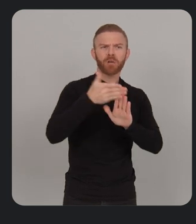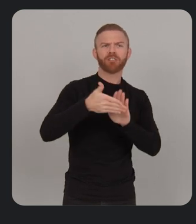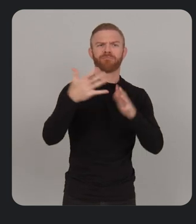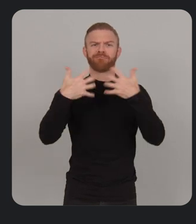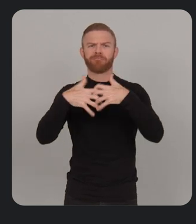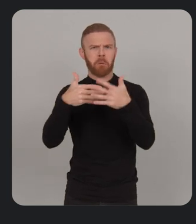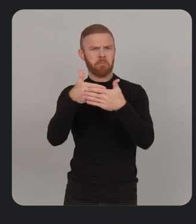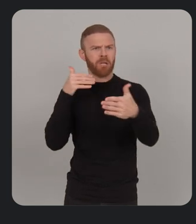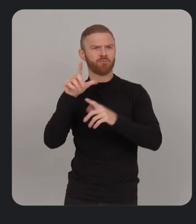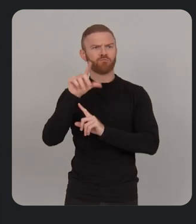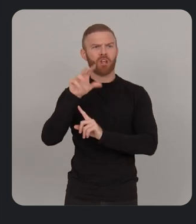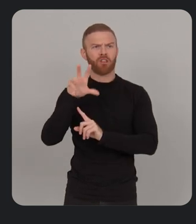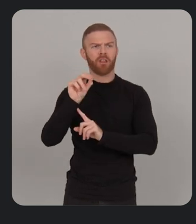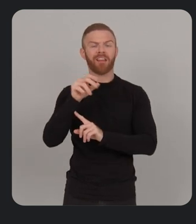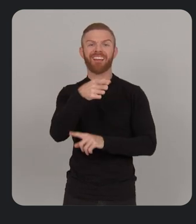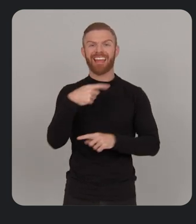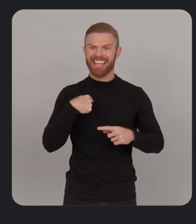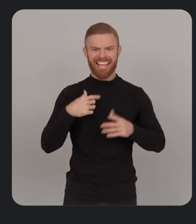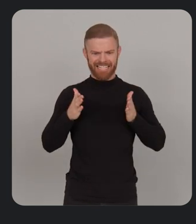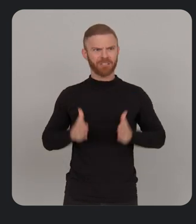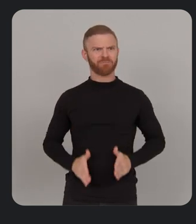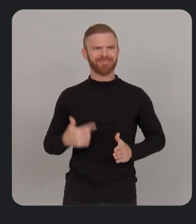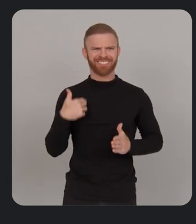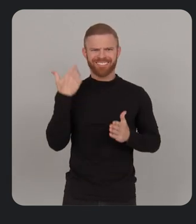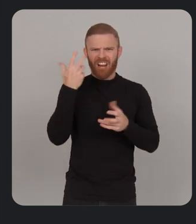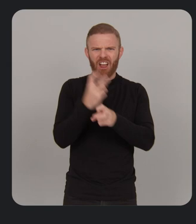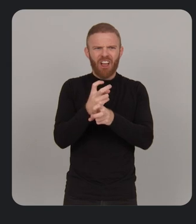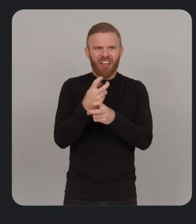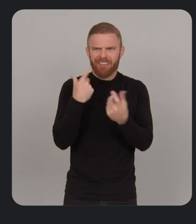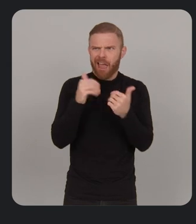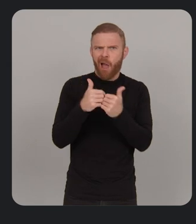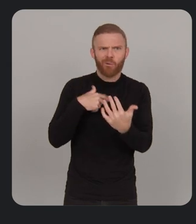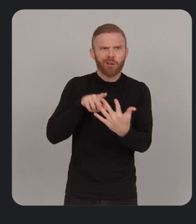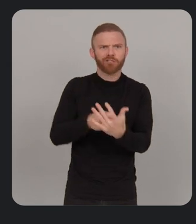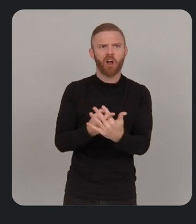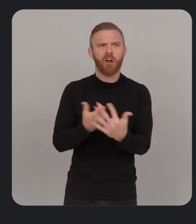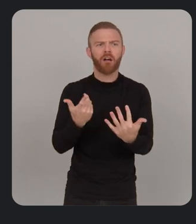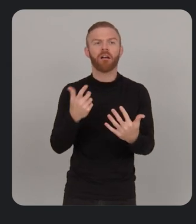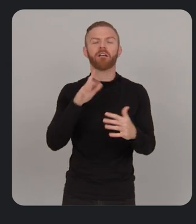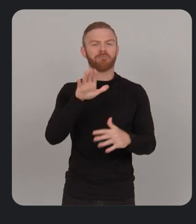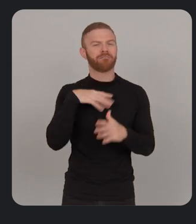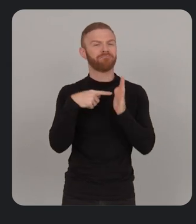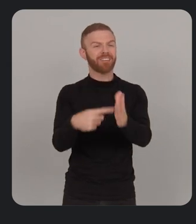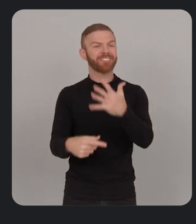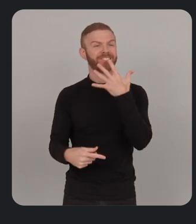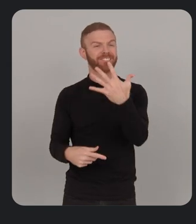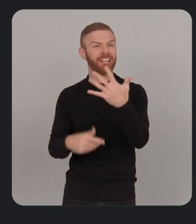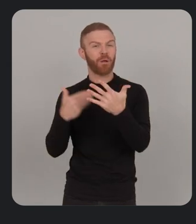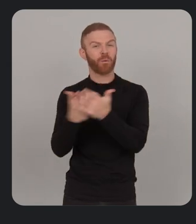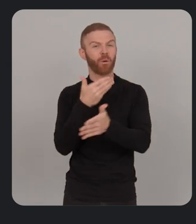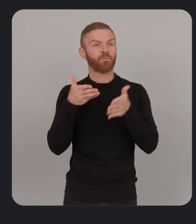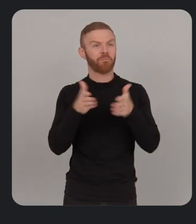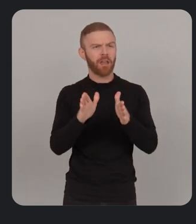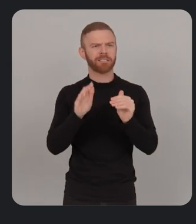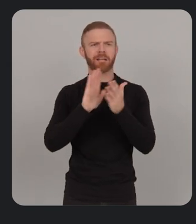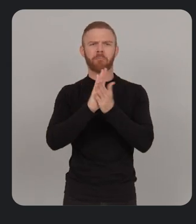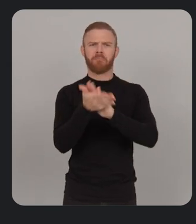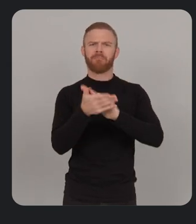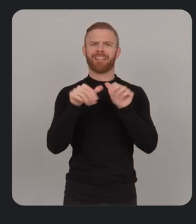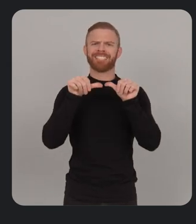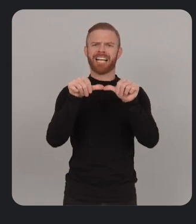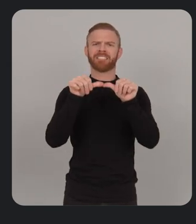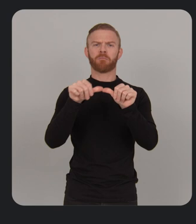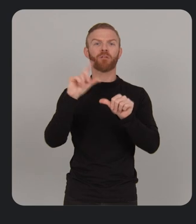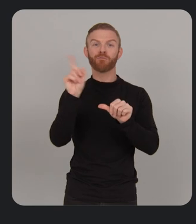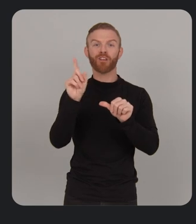by 2030 but as an individual it can be hard to know where to start today we want to share five new ways you can be more